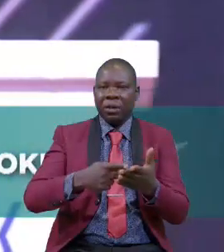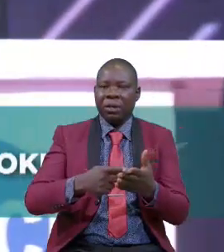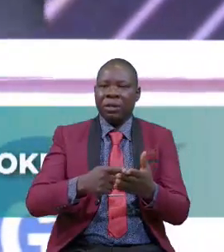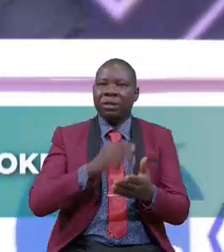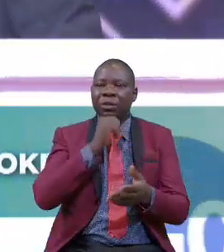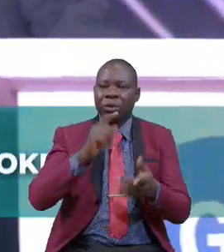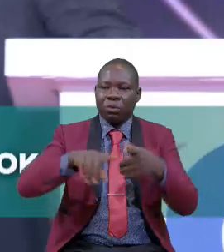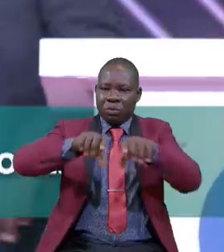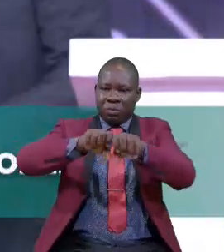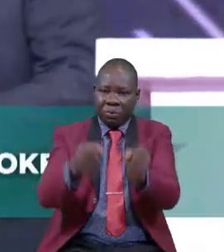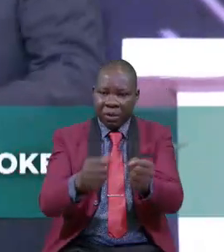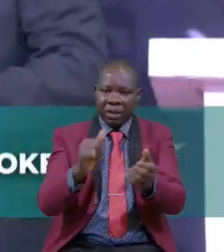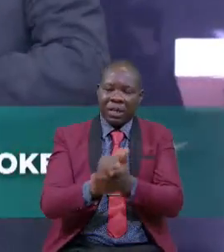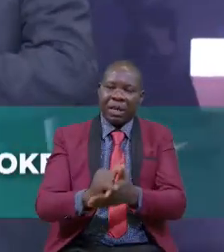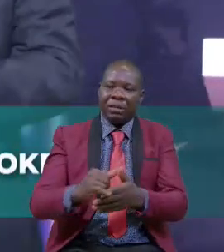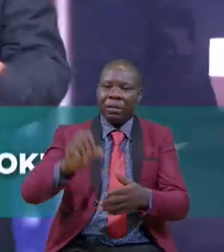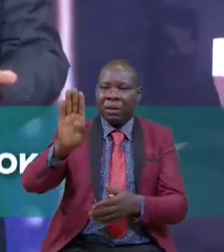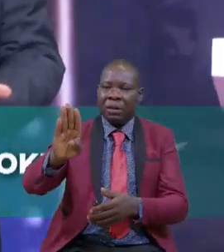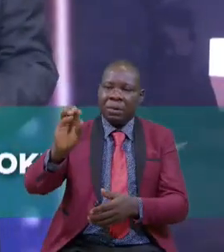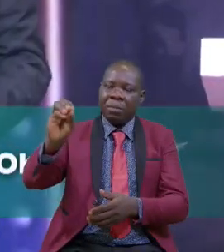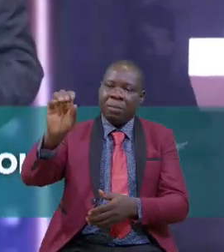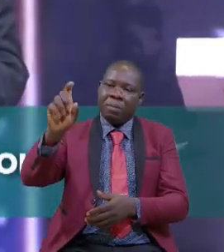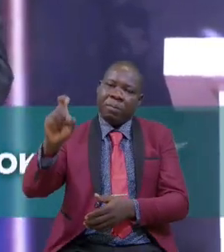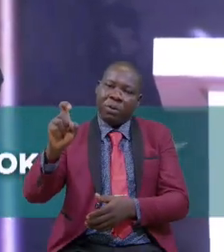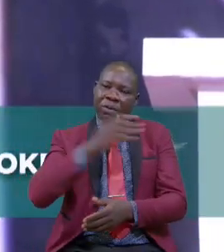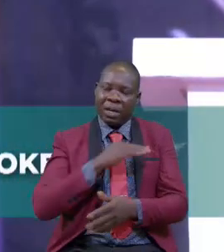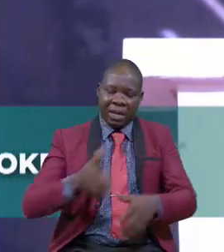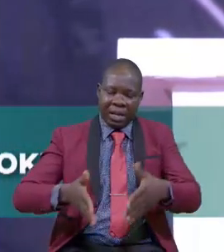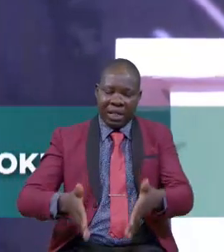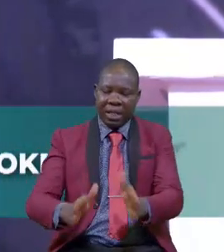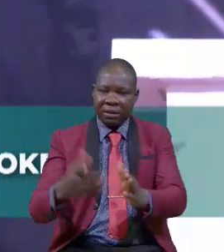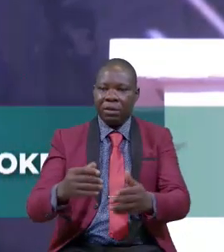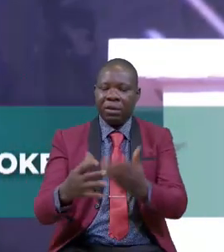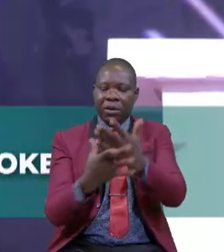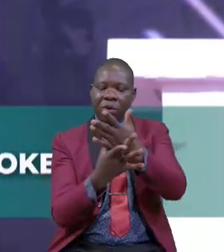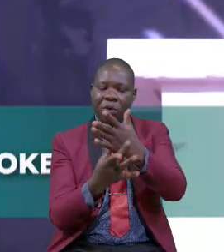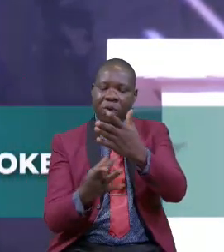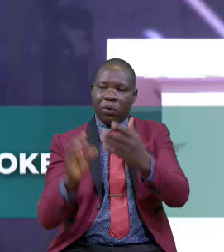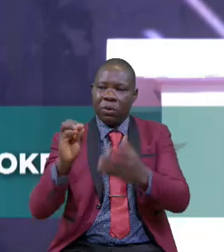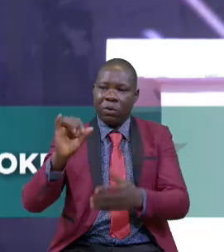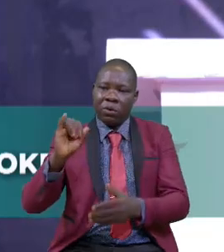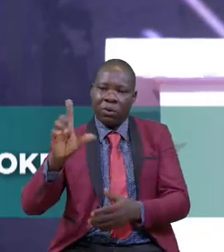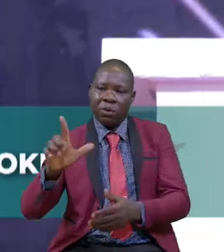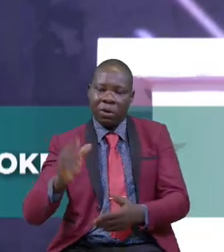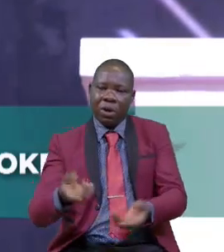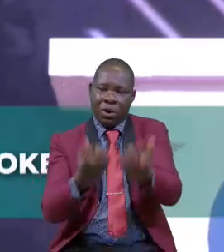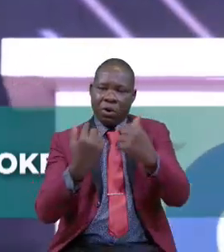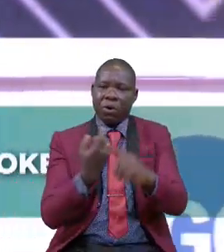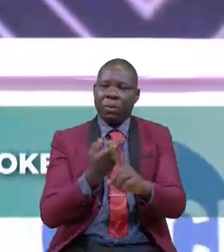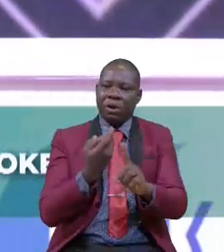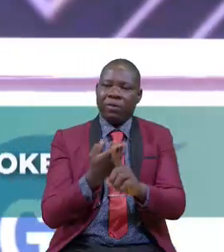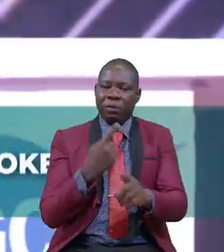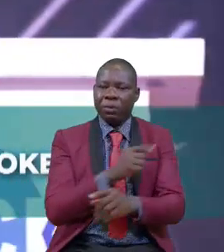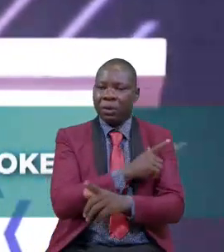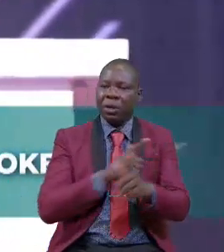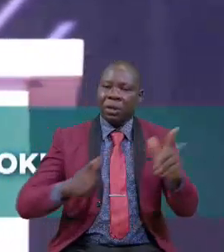alabaster box and let the oil come out to anoint our Lord Jesus Christ.